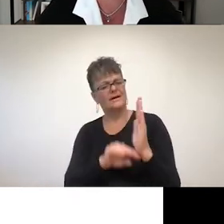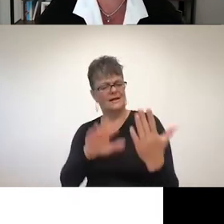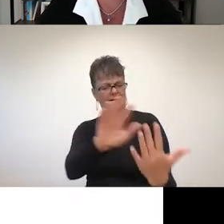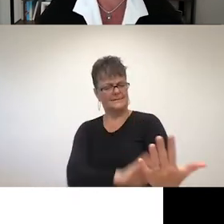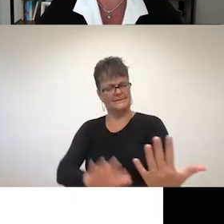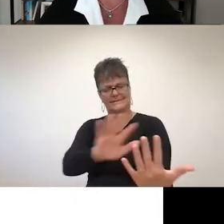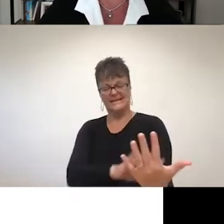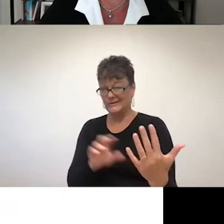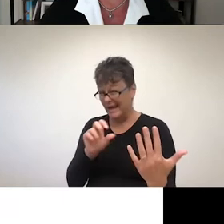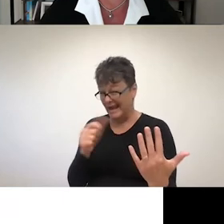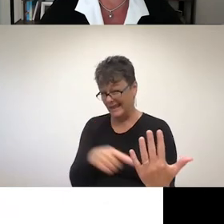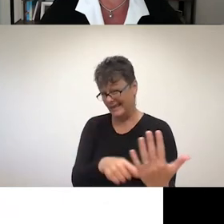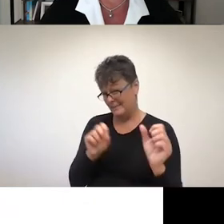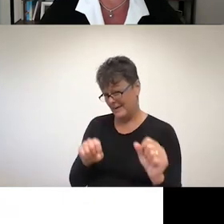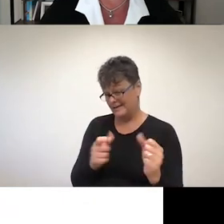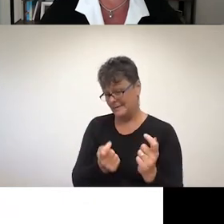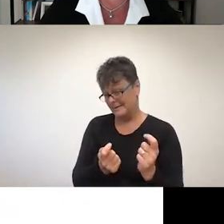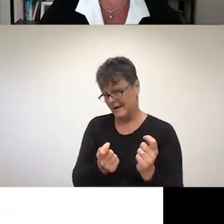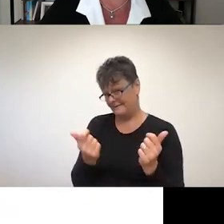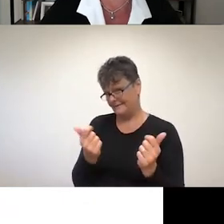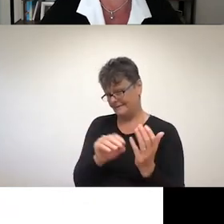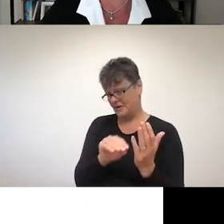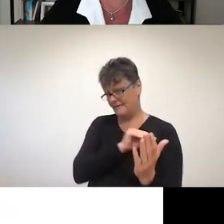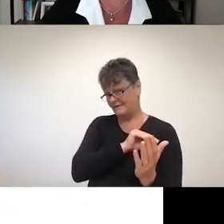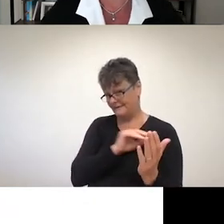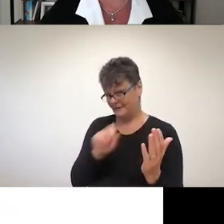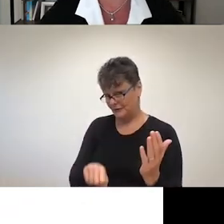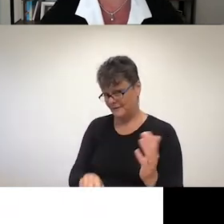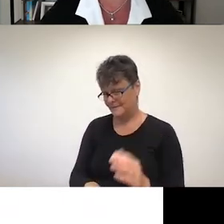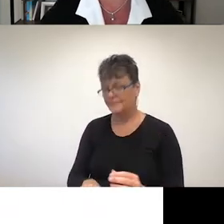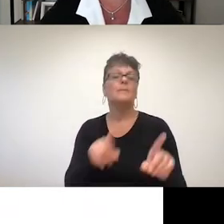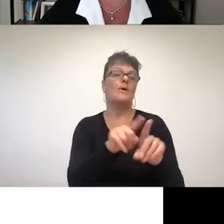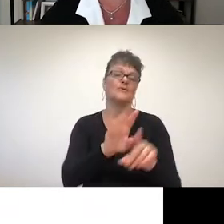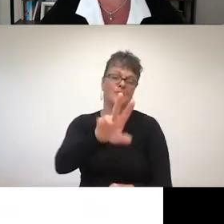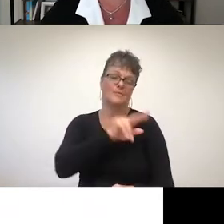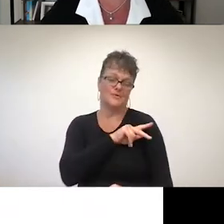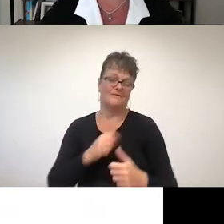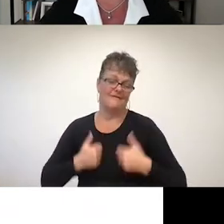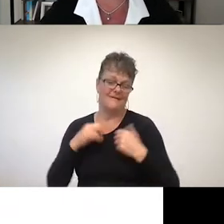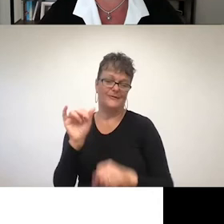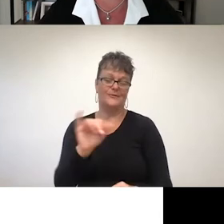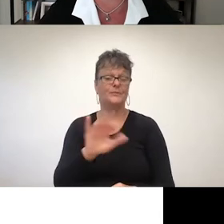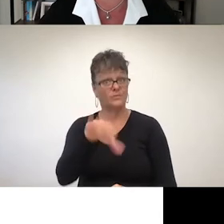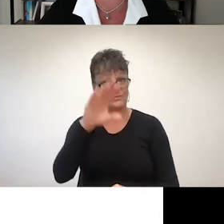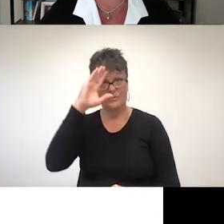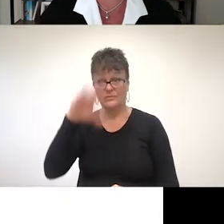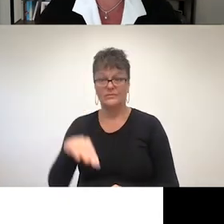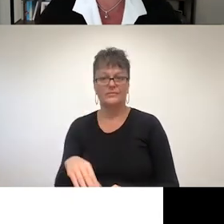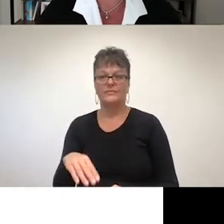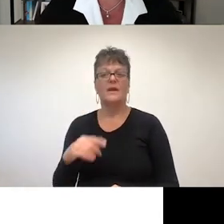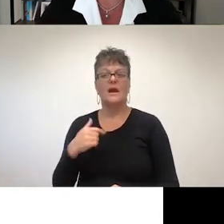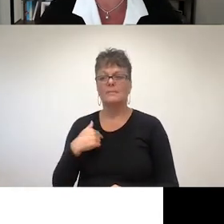could go? And then of course, this is something to think about in your own personal life as well. There was a season during the pandemic when I had to step away from my usual